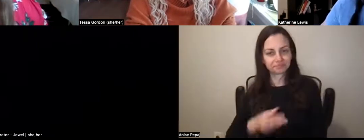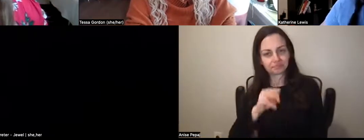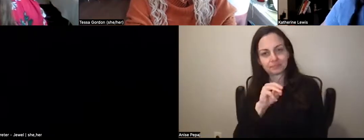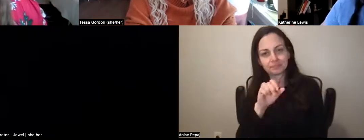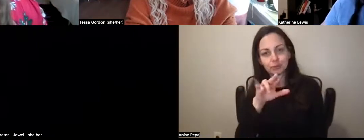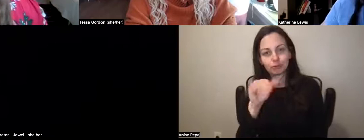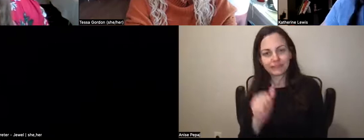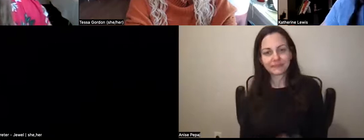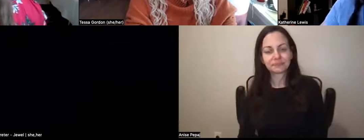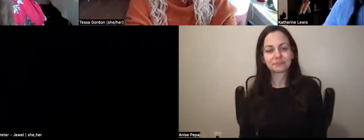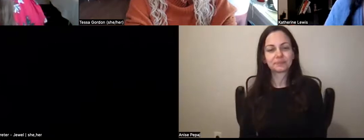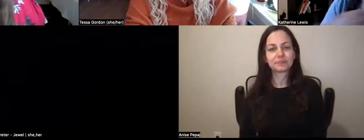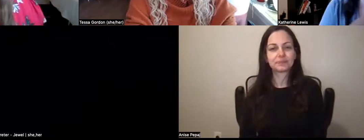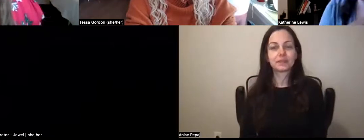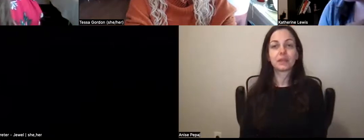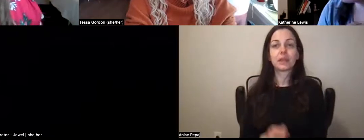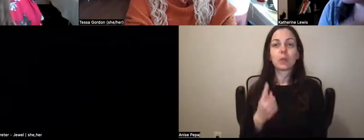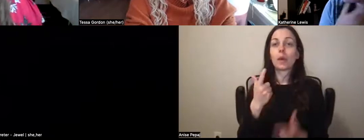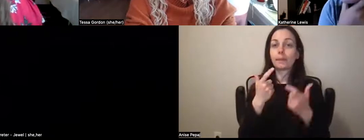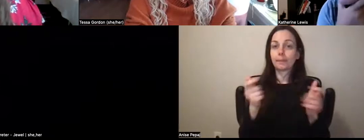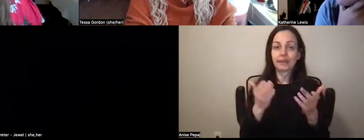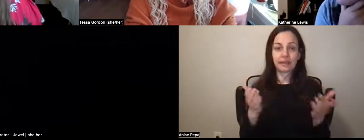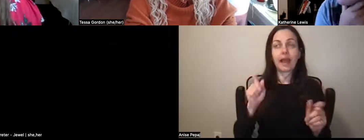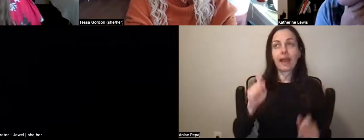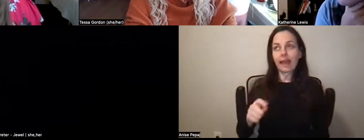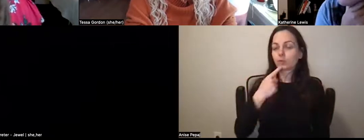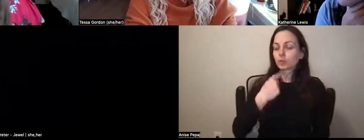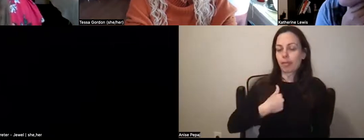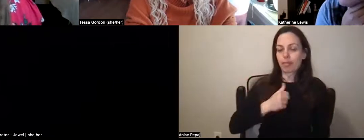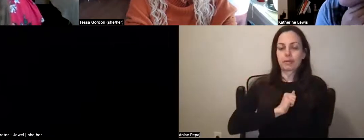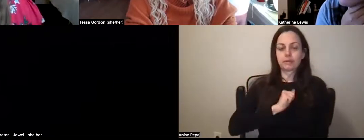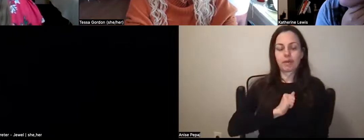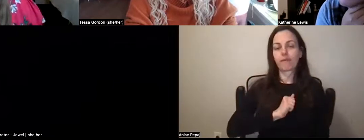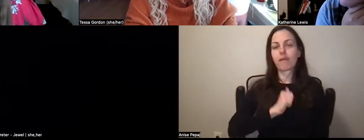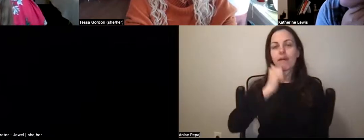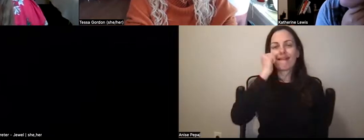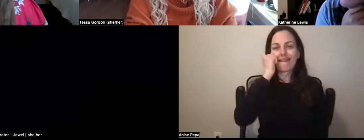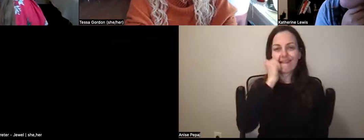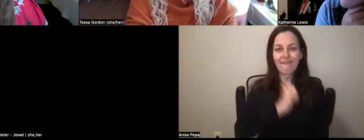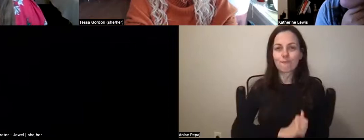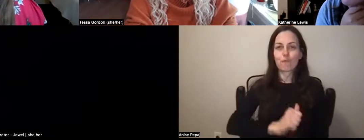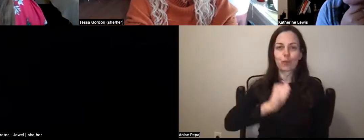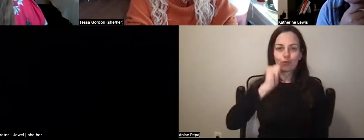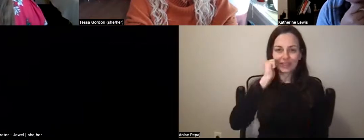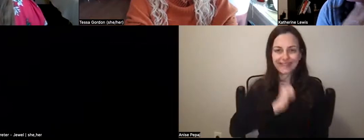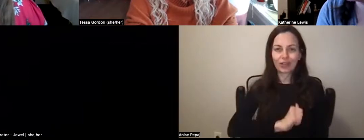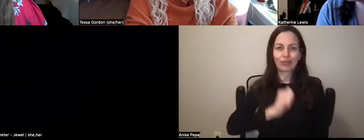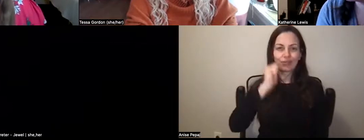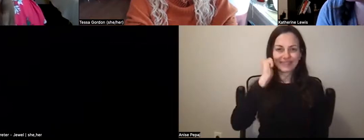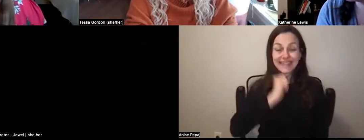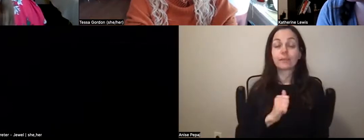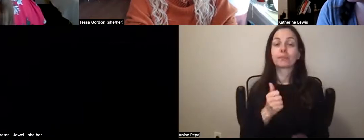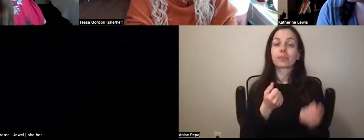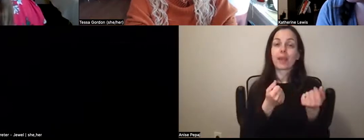So a big thing that I have to tell myself every single day is that advocacy